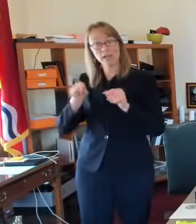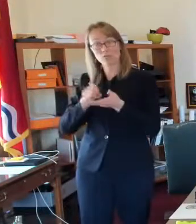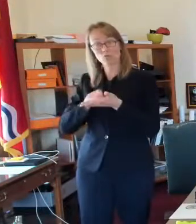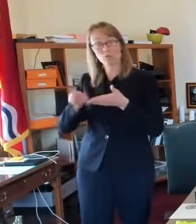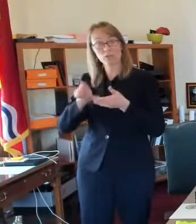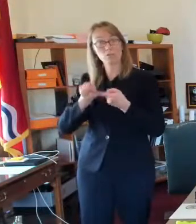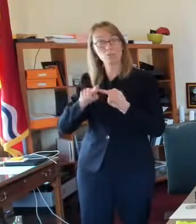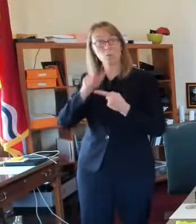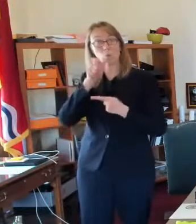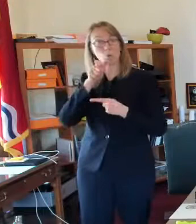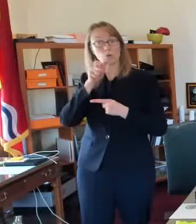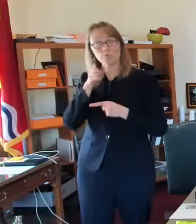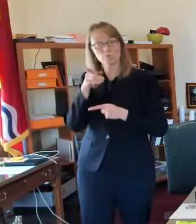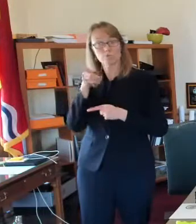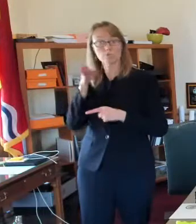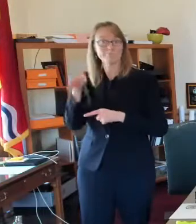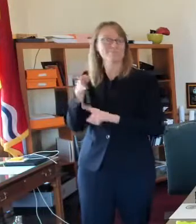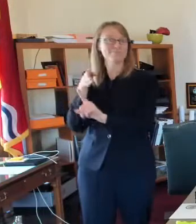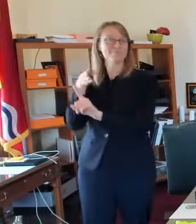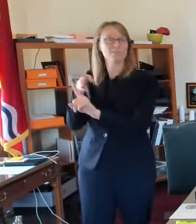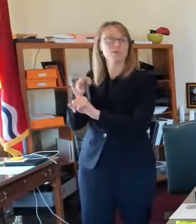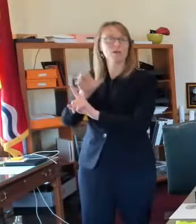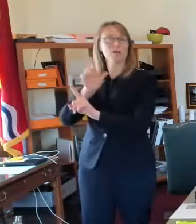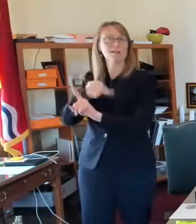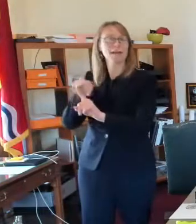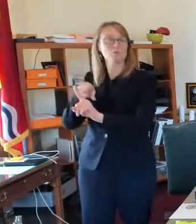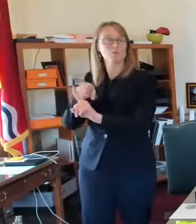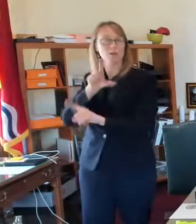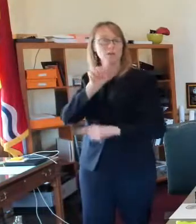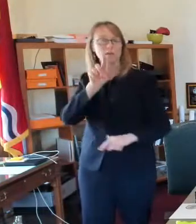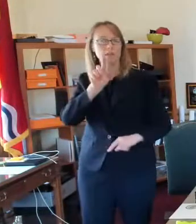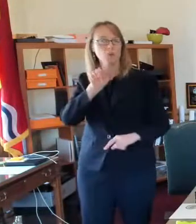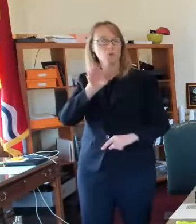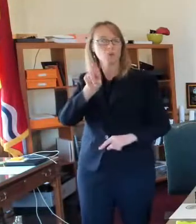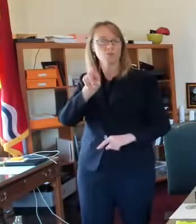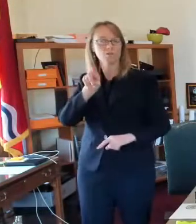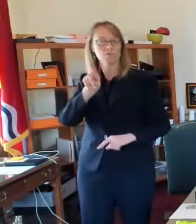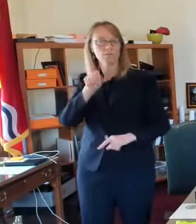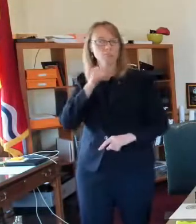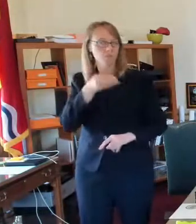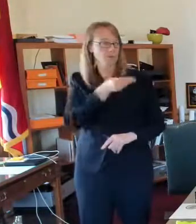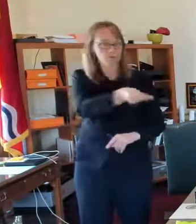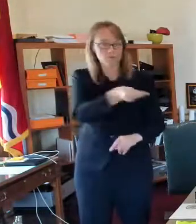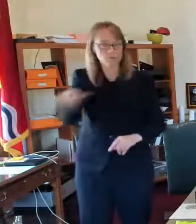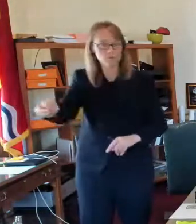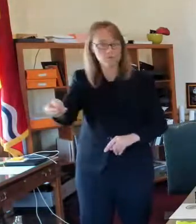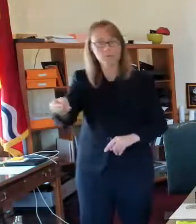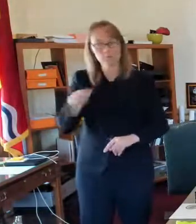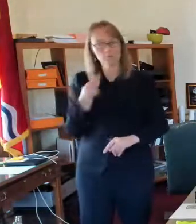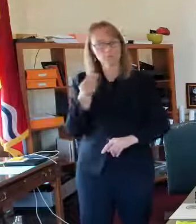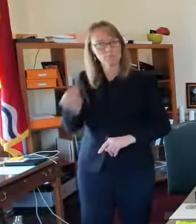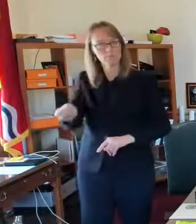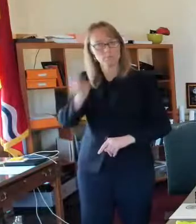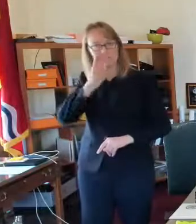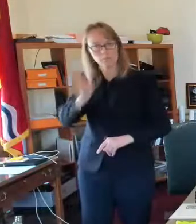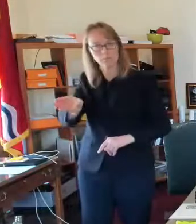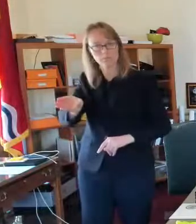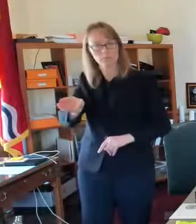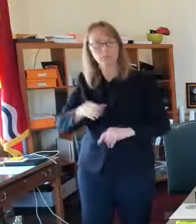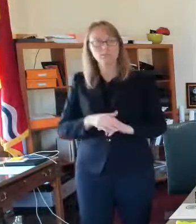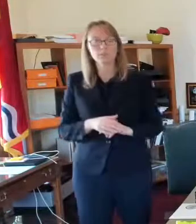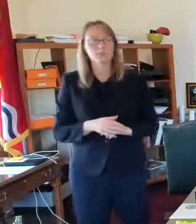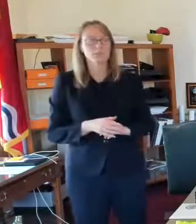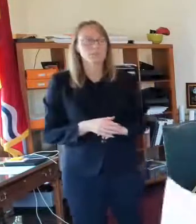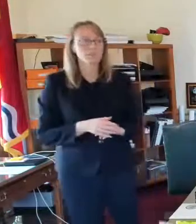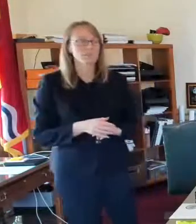that's on the good news that evictions are still stayed until 12/31.